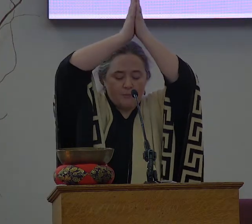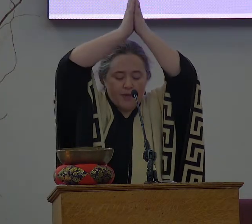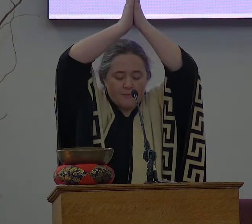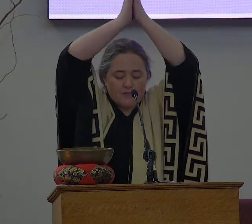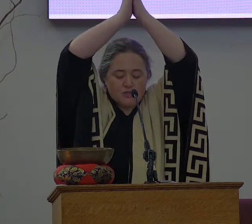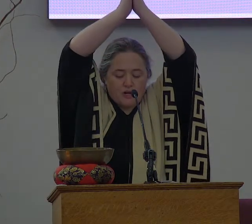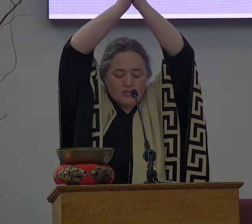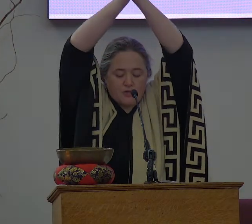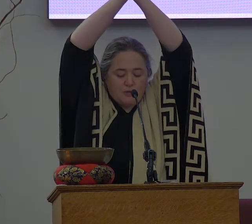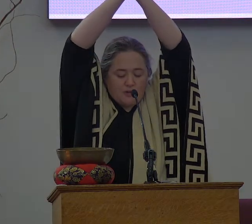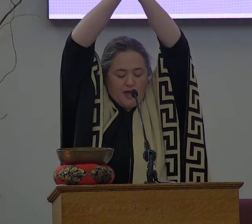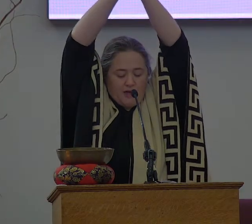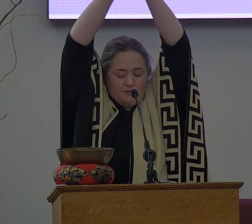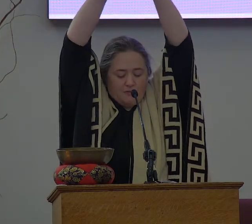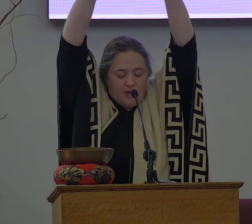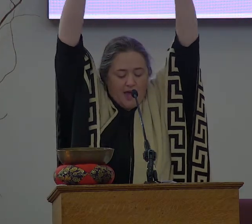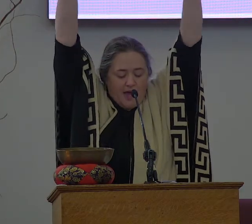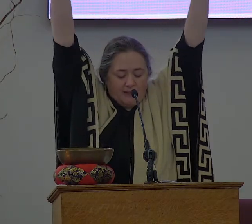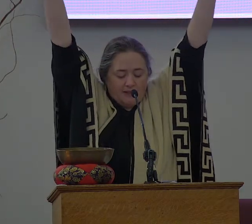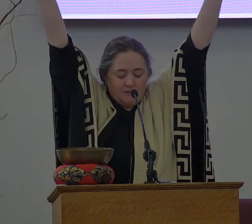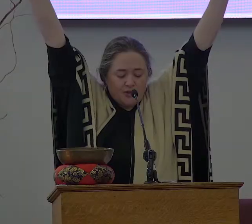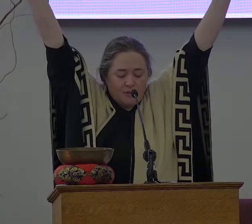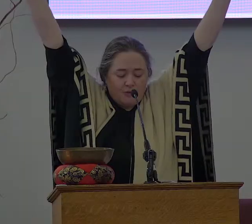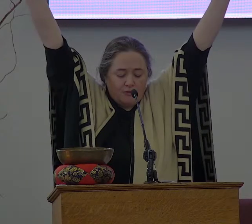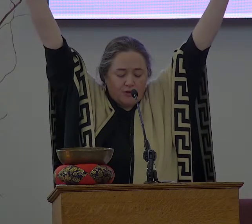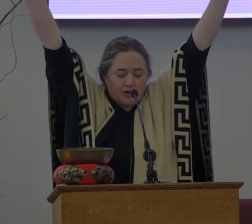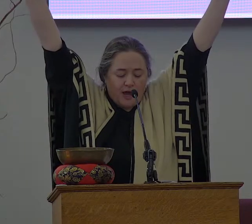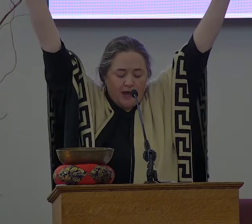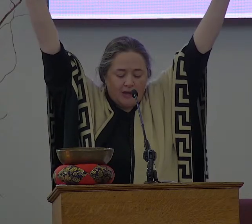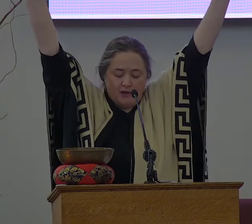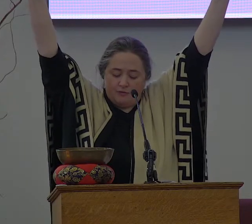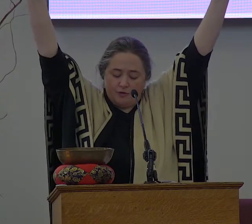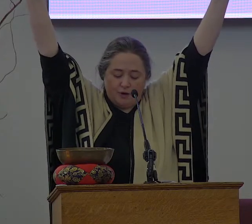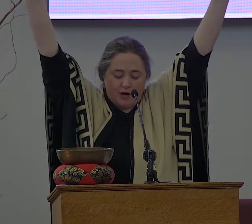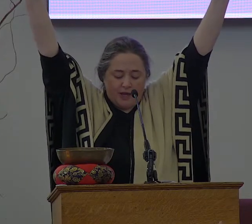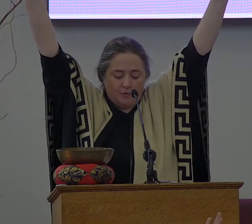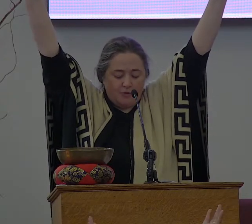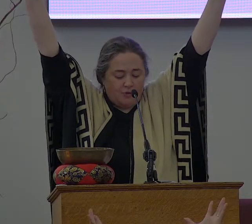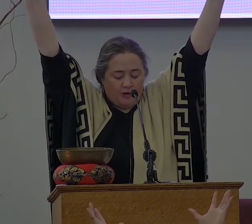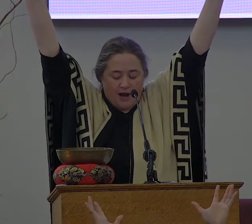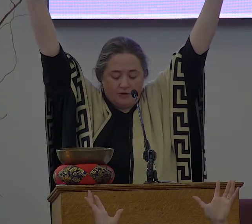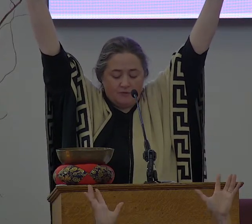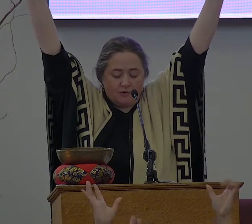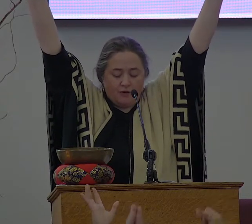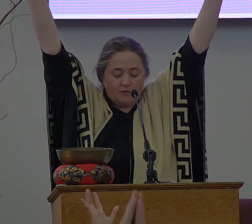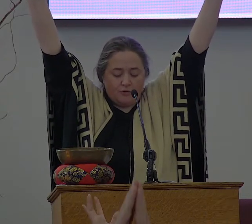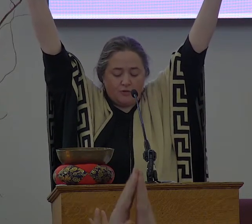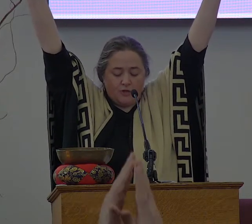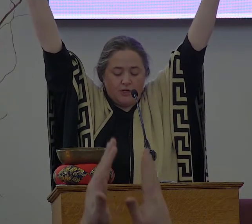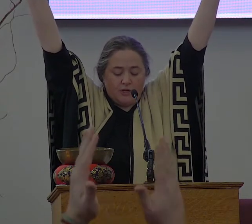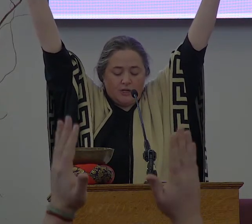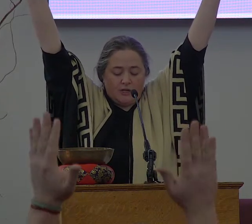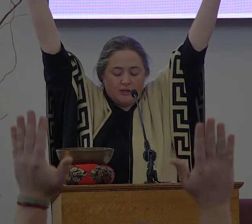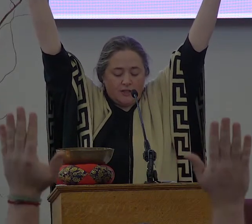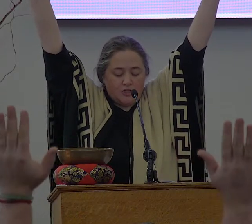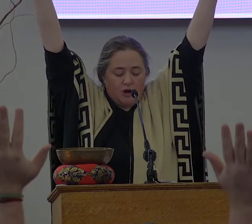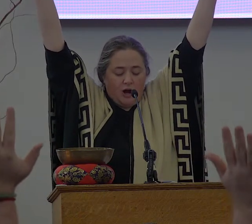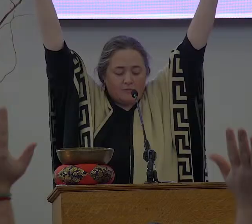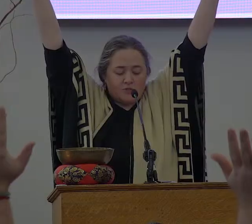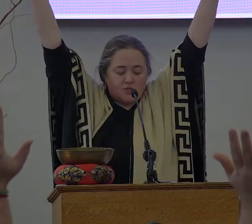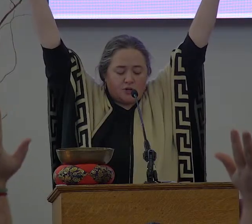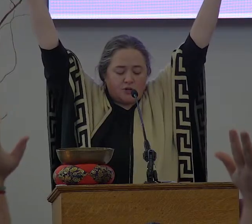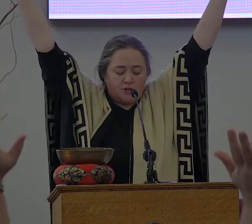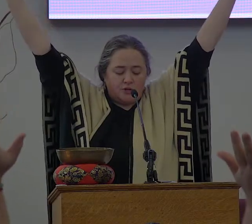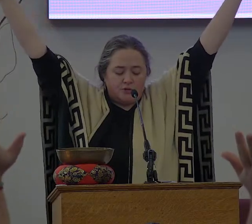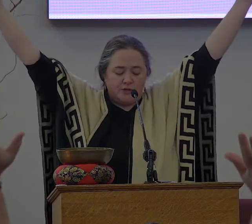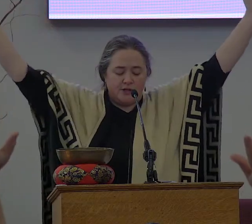like a baby stretching with life, and lift them over your head if you are able or out in front of you. Let your